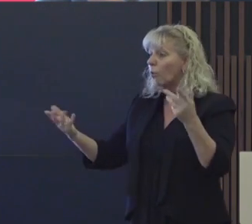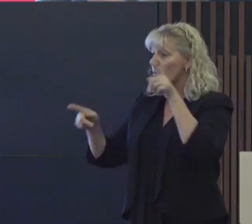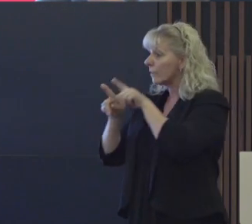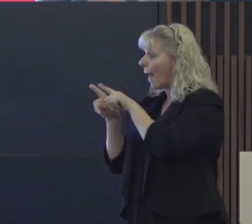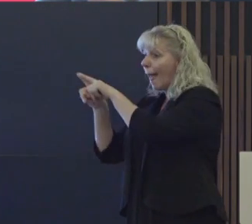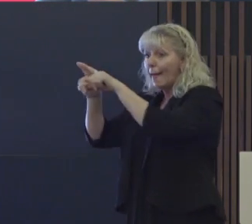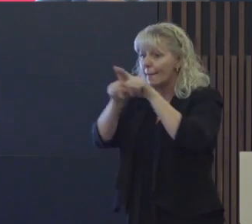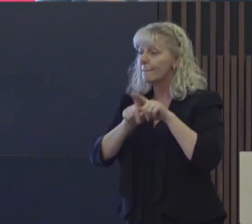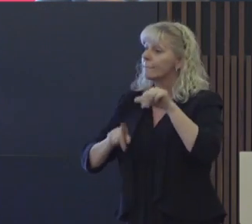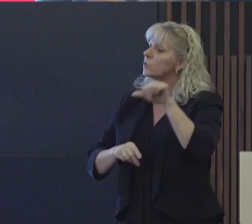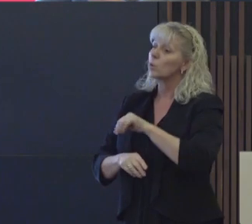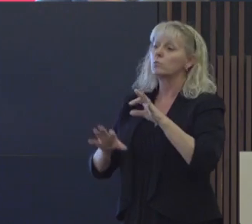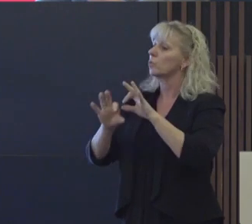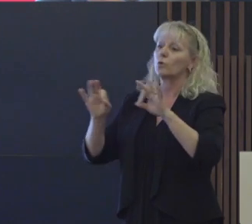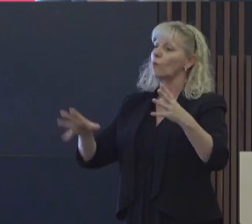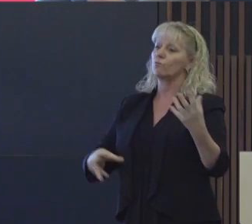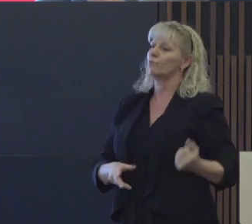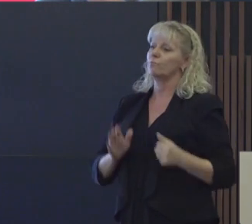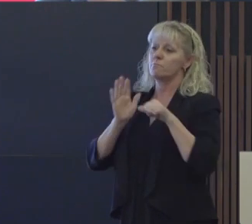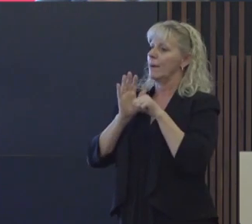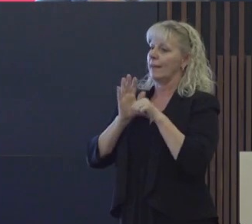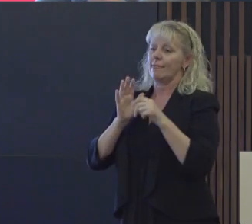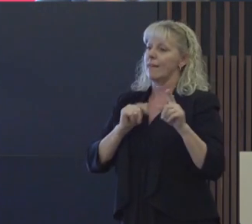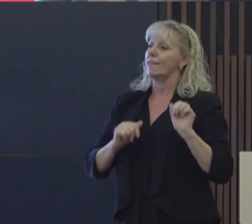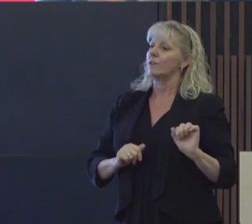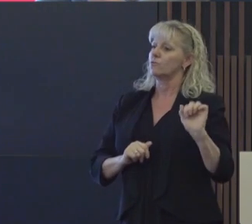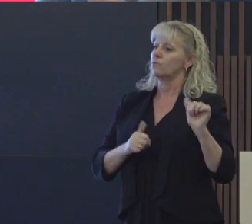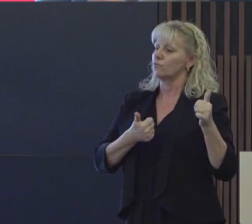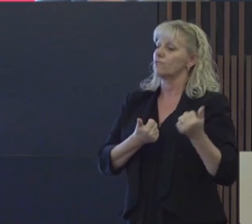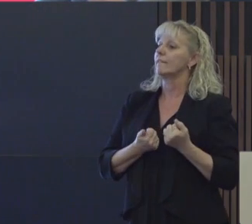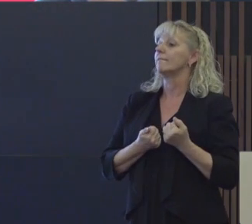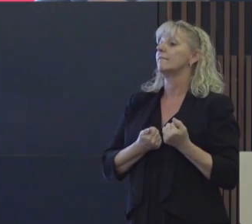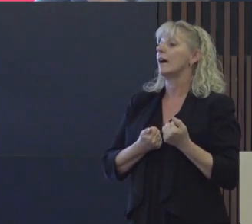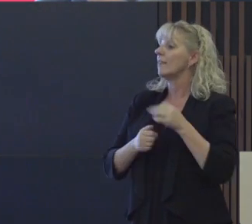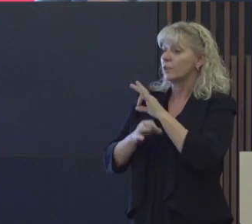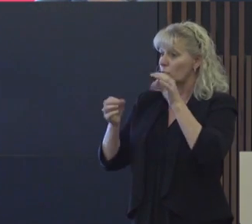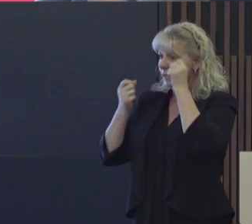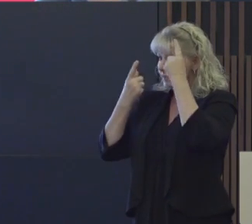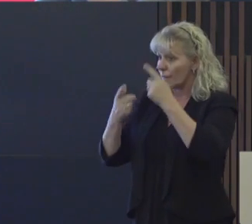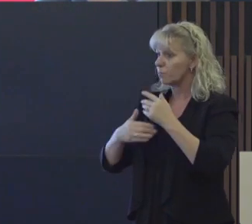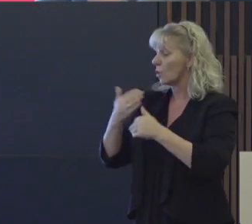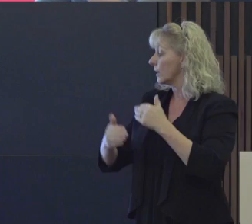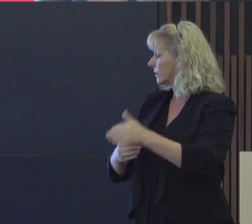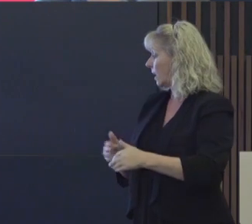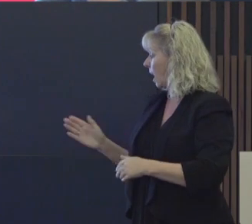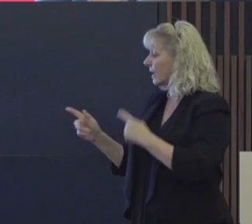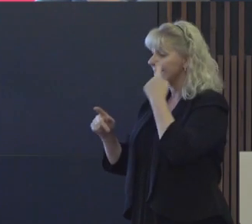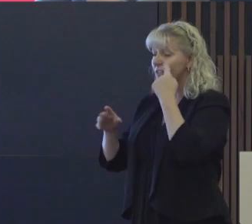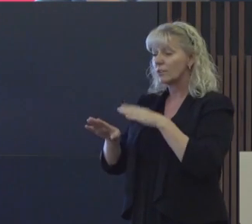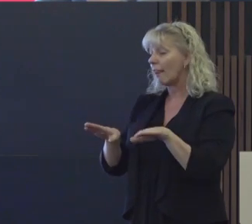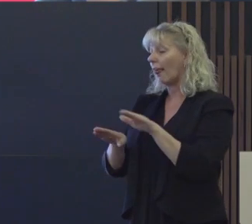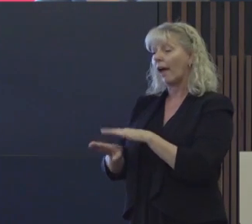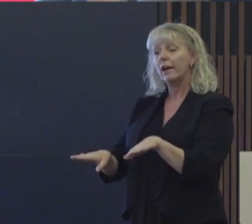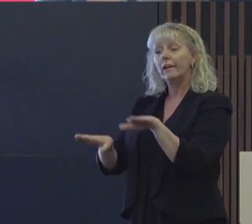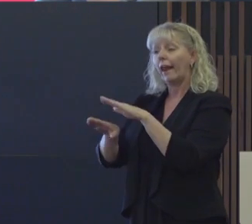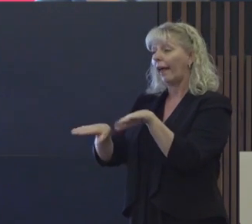have will not get the money that they're owed because they won't understand the process. What I see is just layers and layers